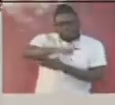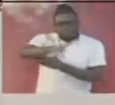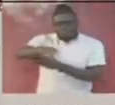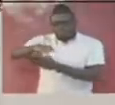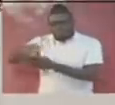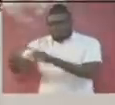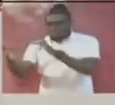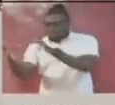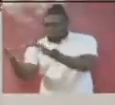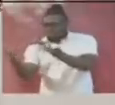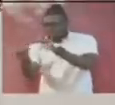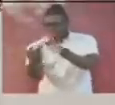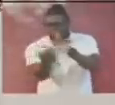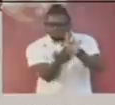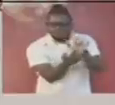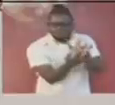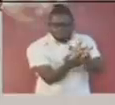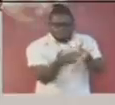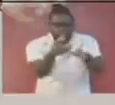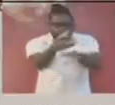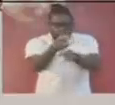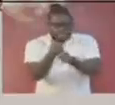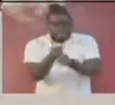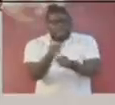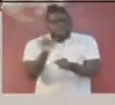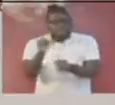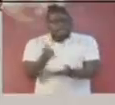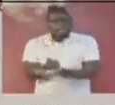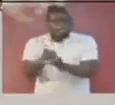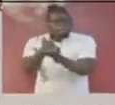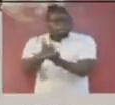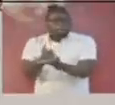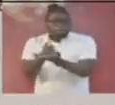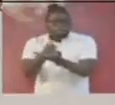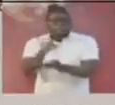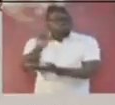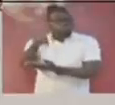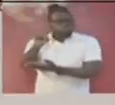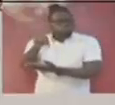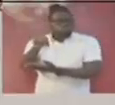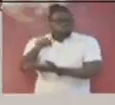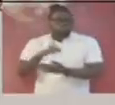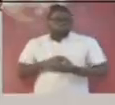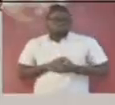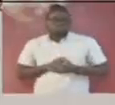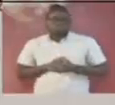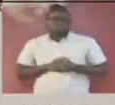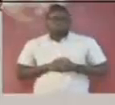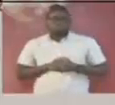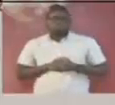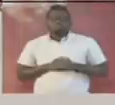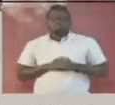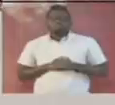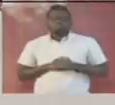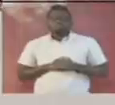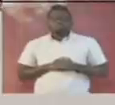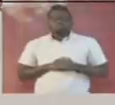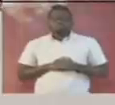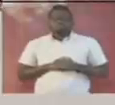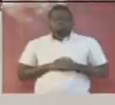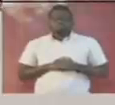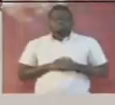now we have a one-stop shop online where persons can access mental health and psychosocial